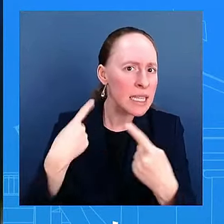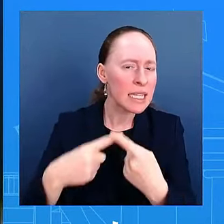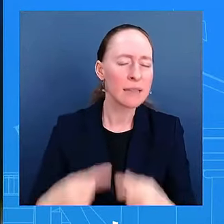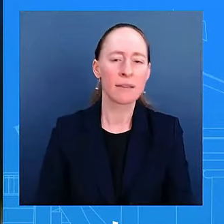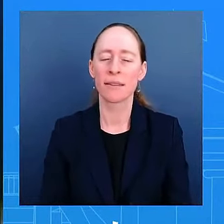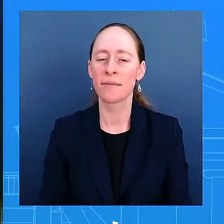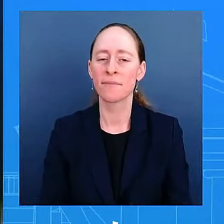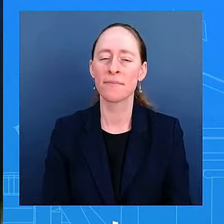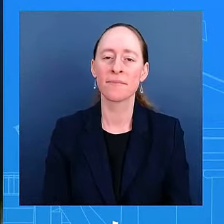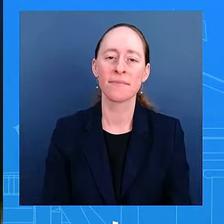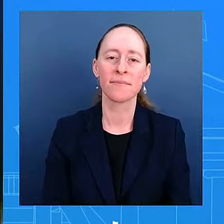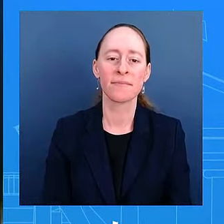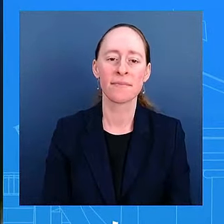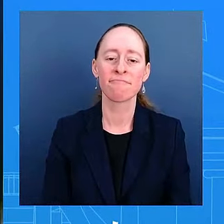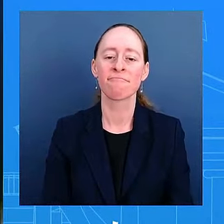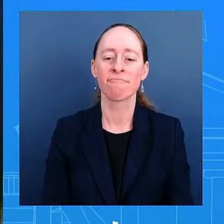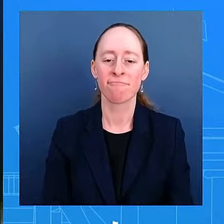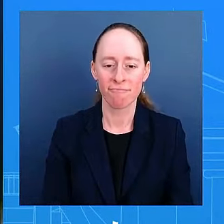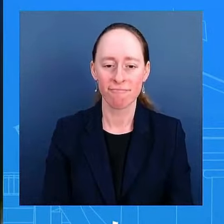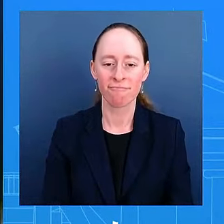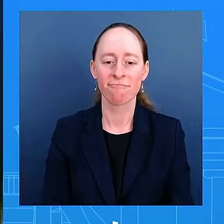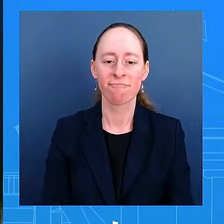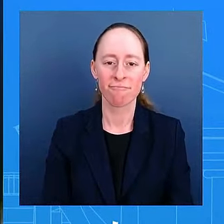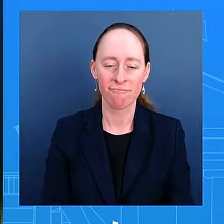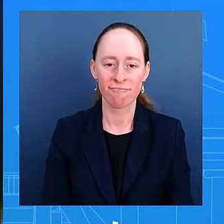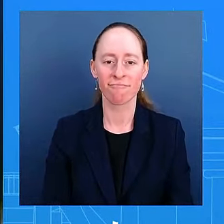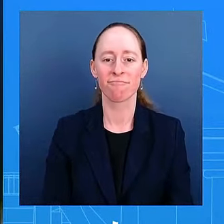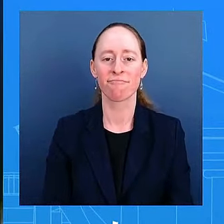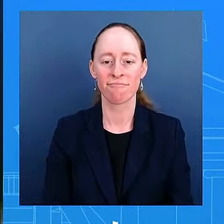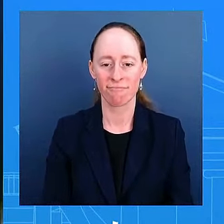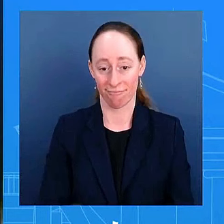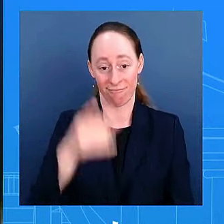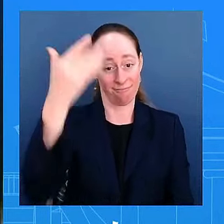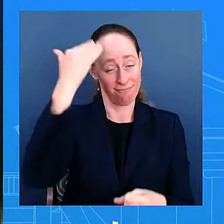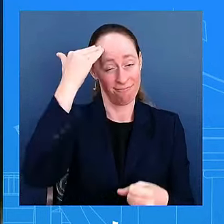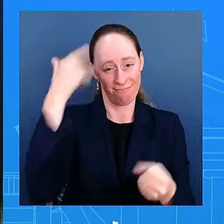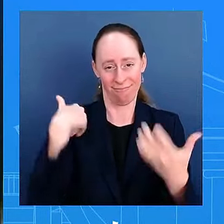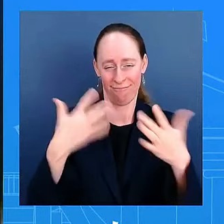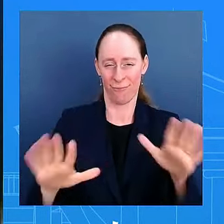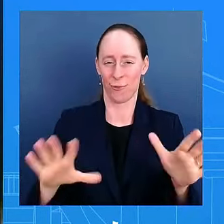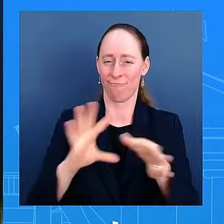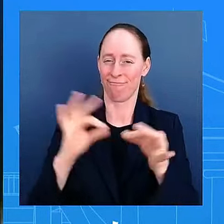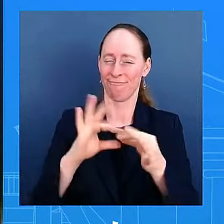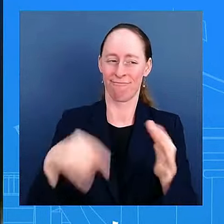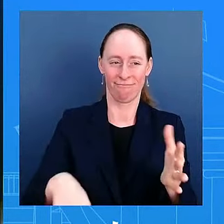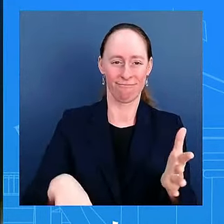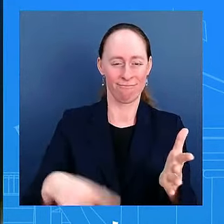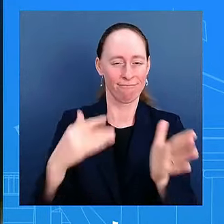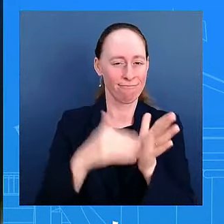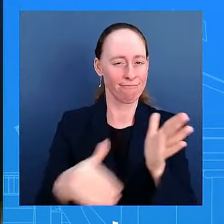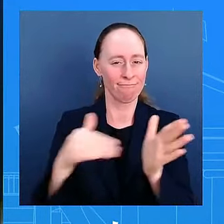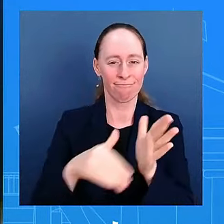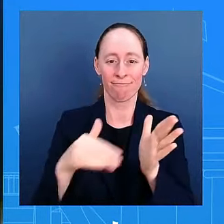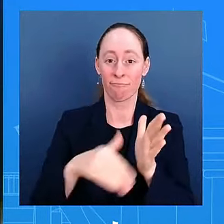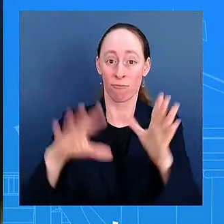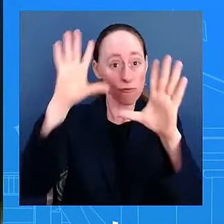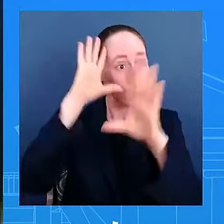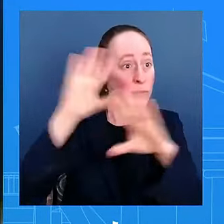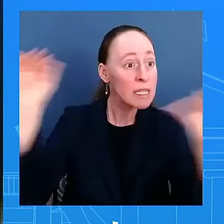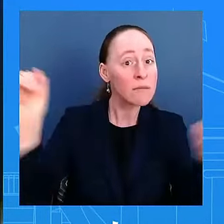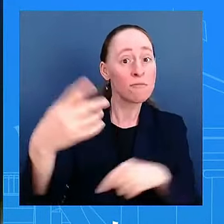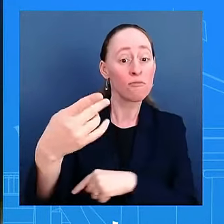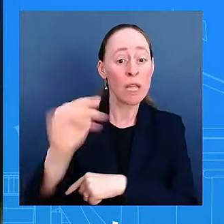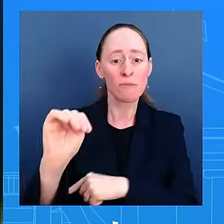this passed a little bit now over a year, the president and the prime minister have spoken over a dozen times. We talked a little bit in this room about the